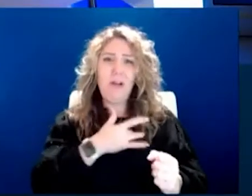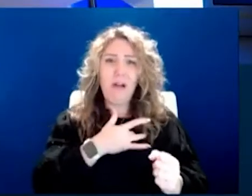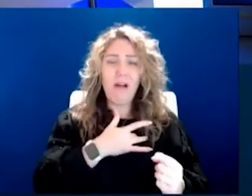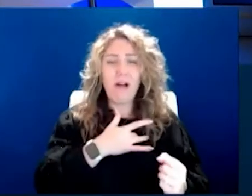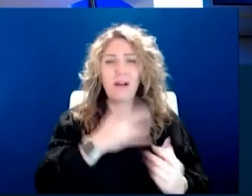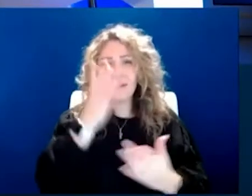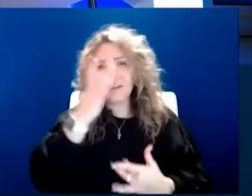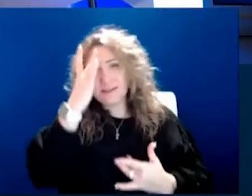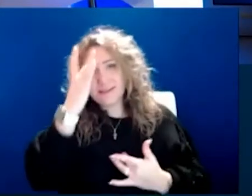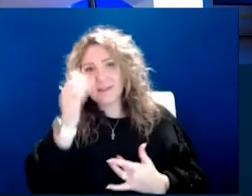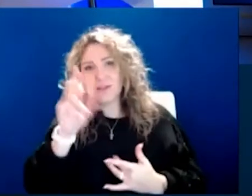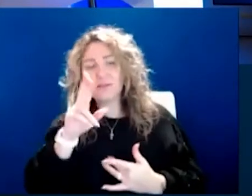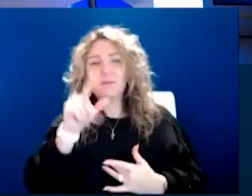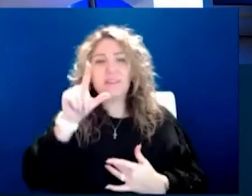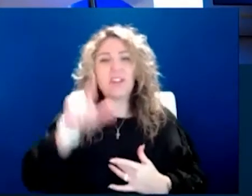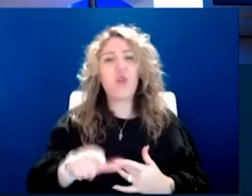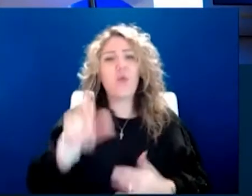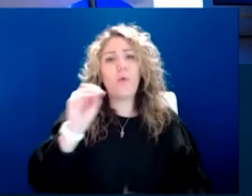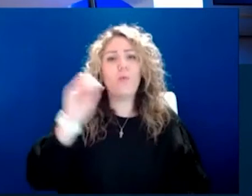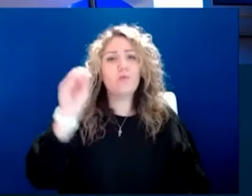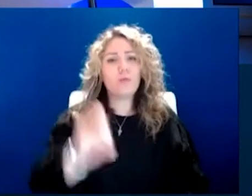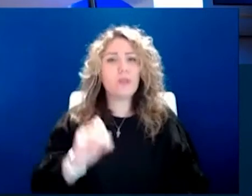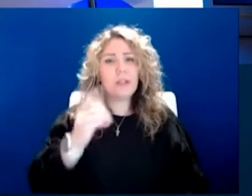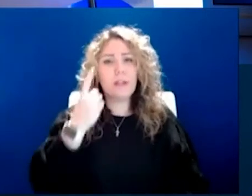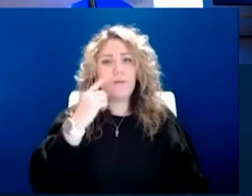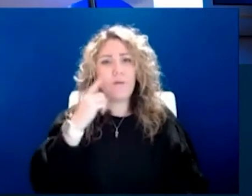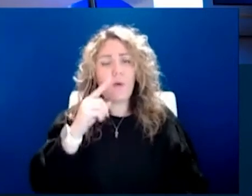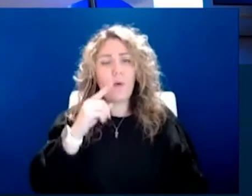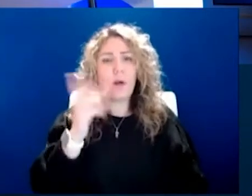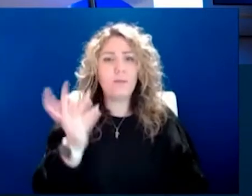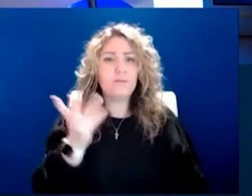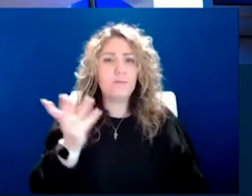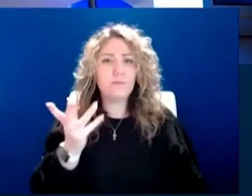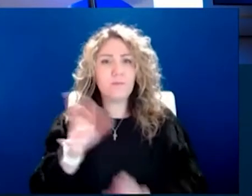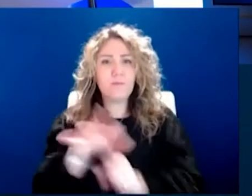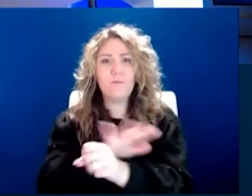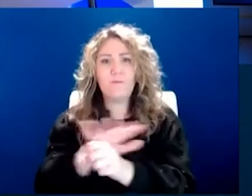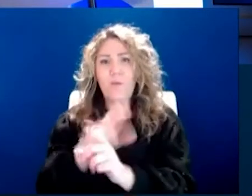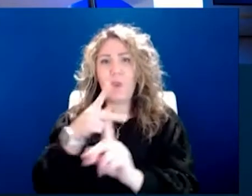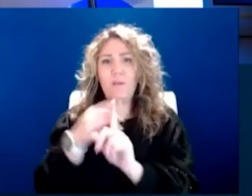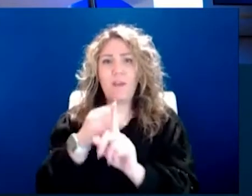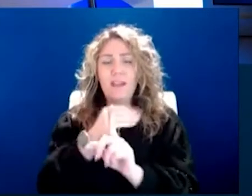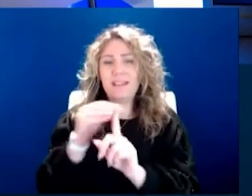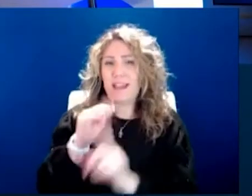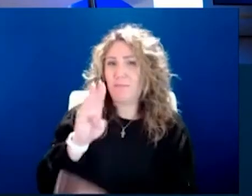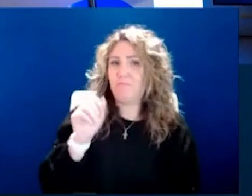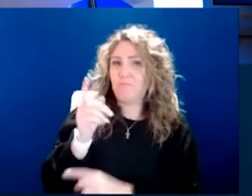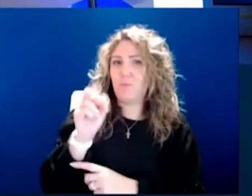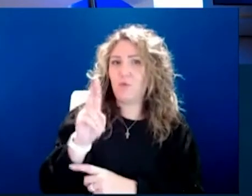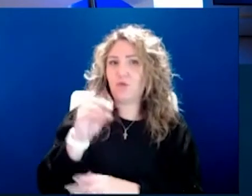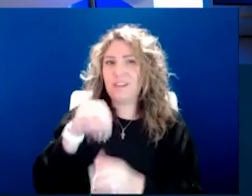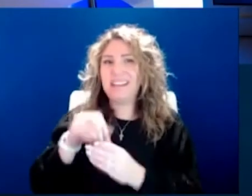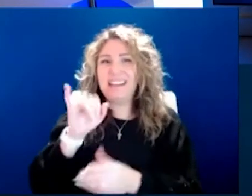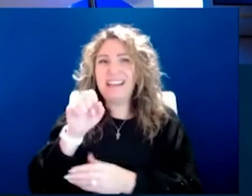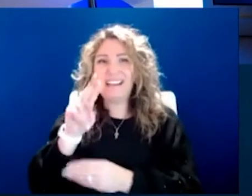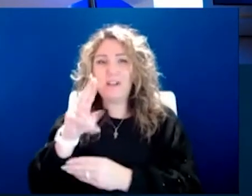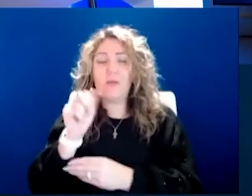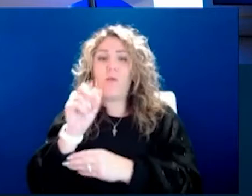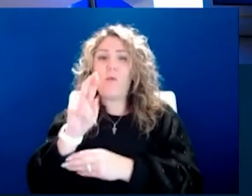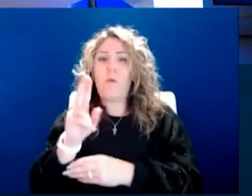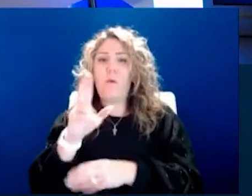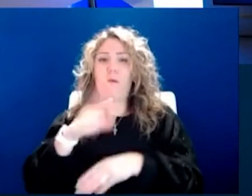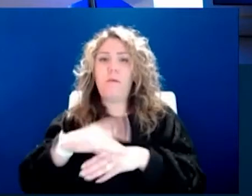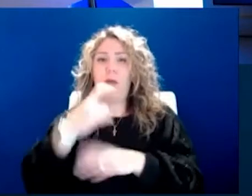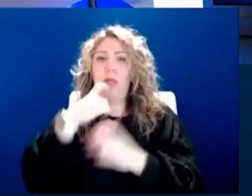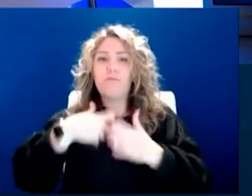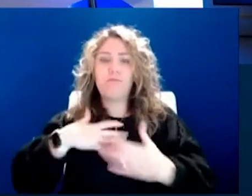lower percentage that are fully vaccinated up to date that are actually in the ICU or on the ventilator. And that's been fairly consistent as